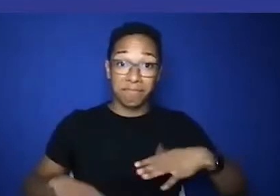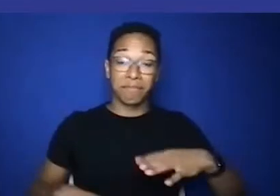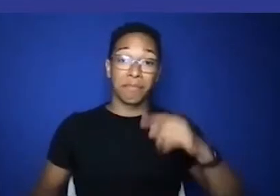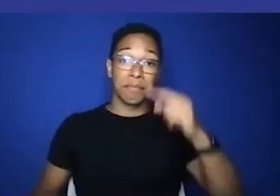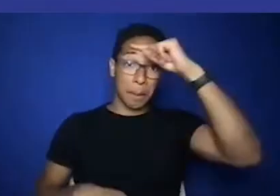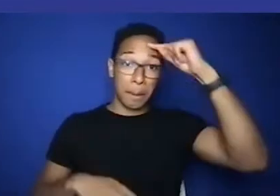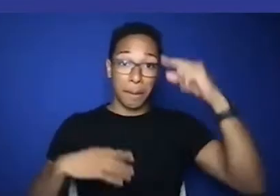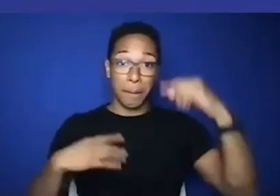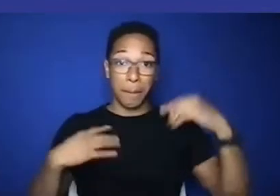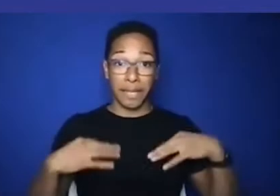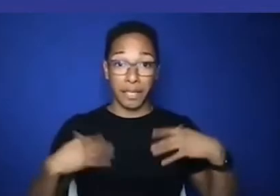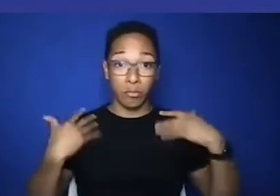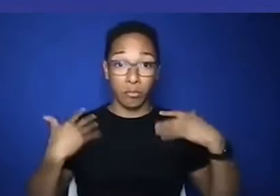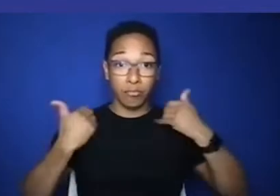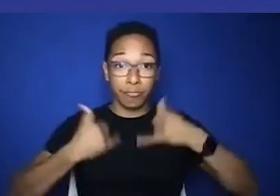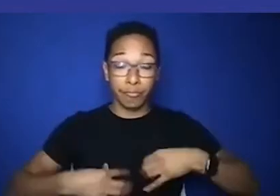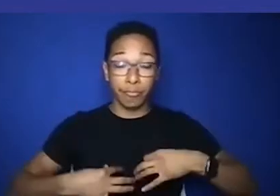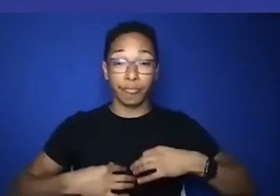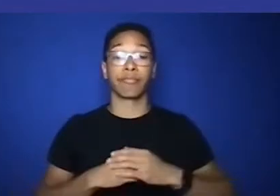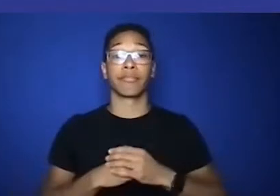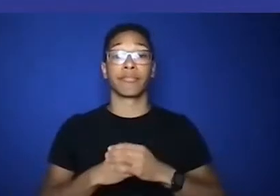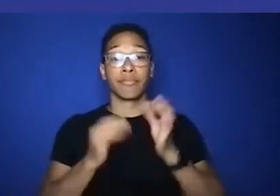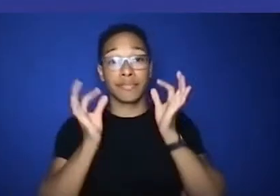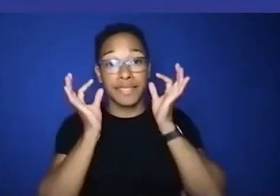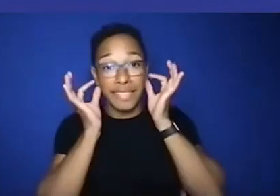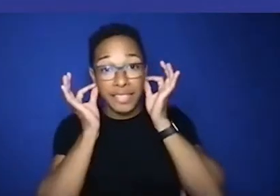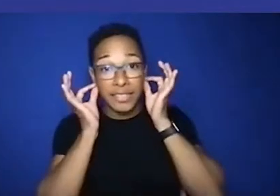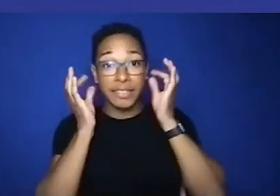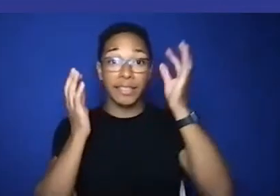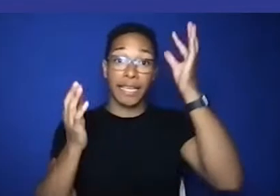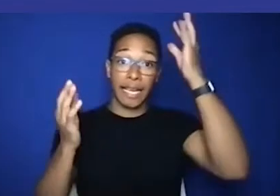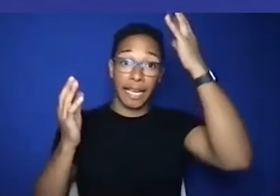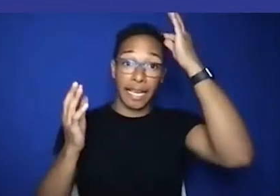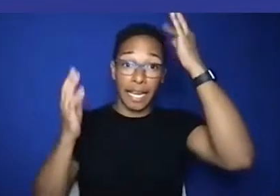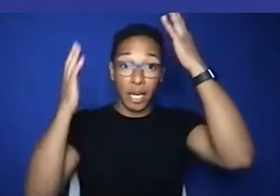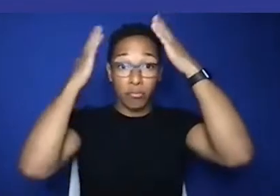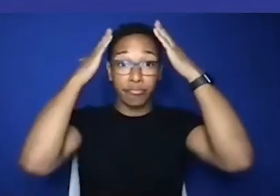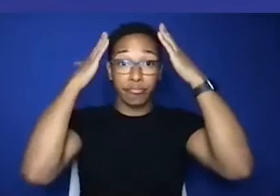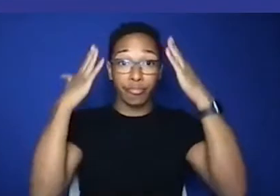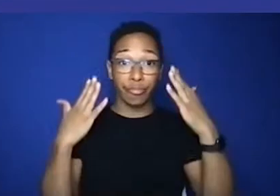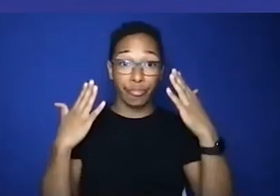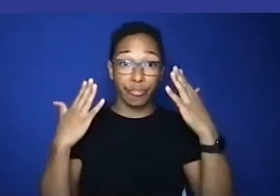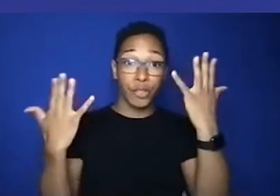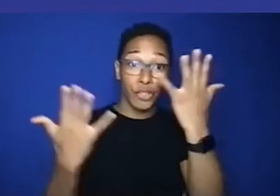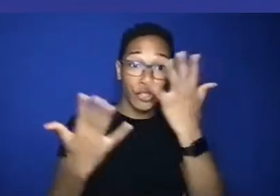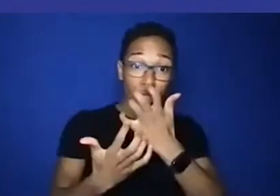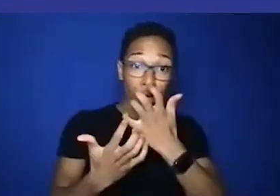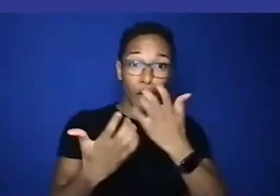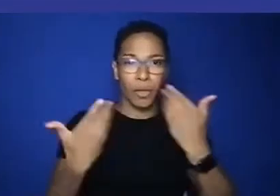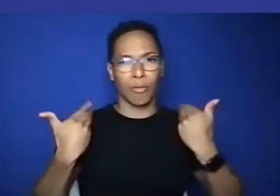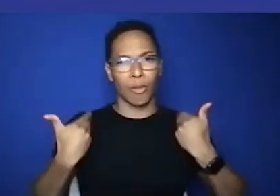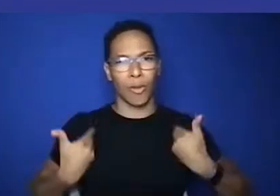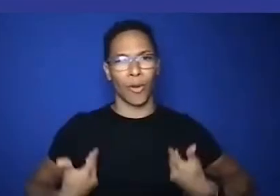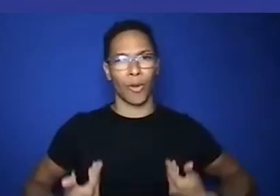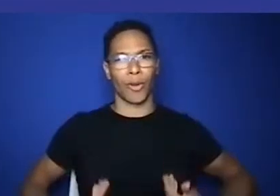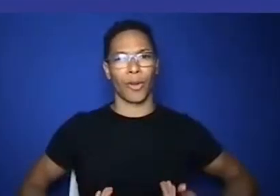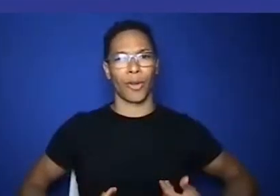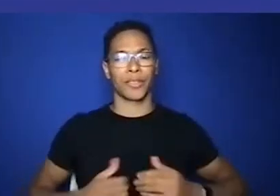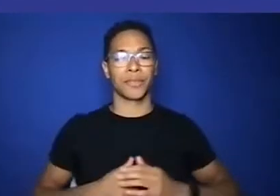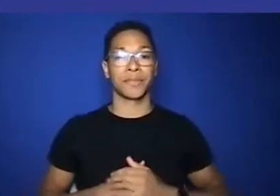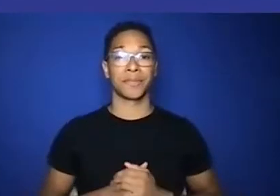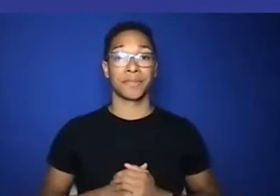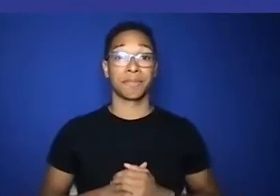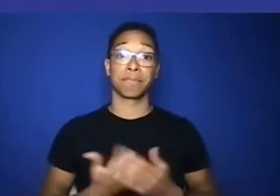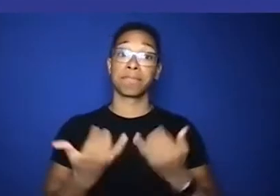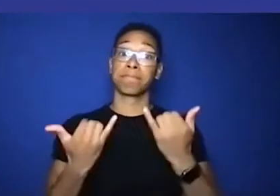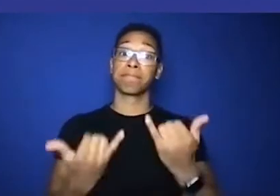beaded earrings. My hair is down and it is dark and long, and I